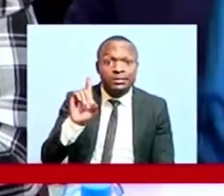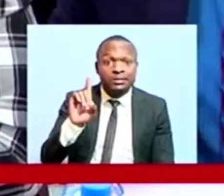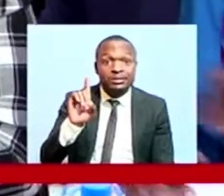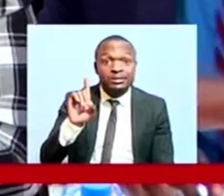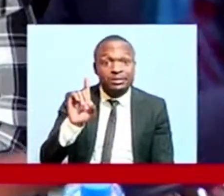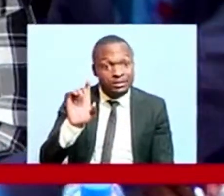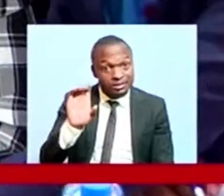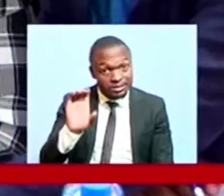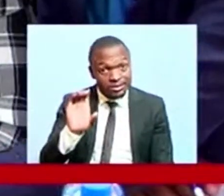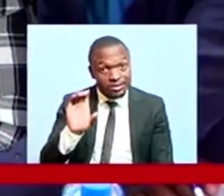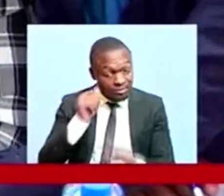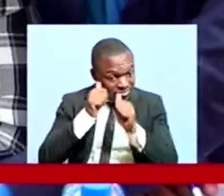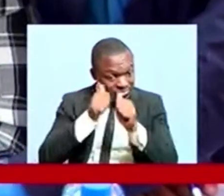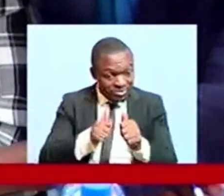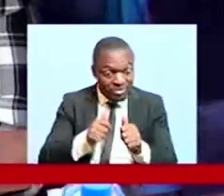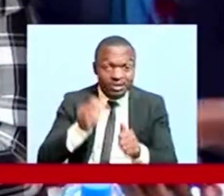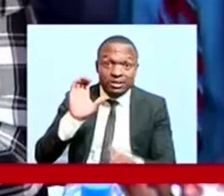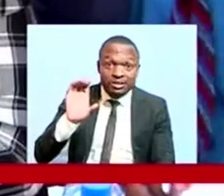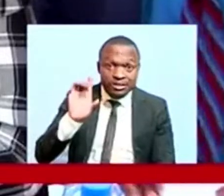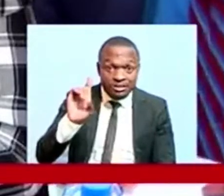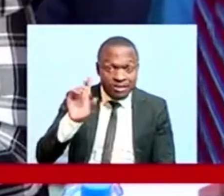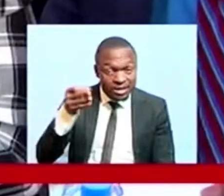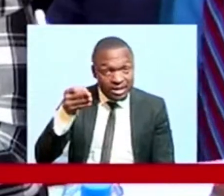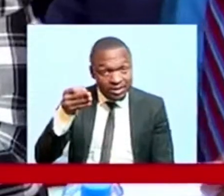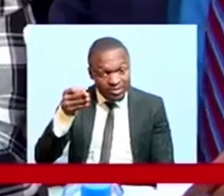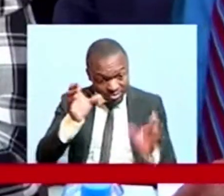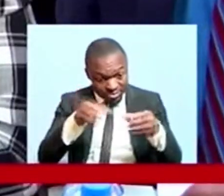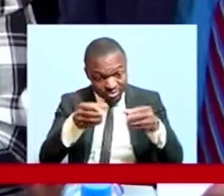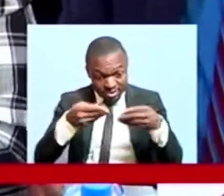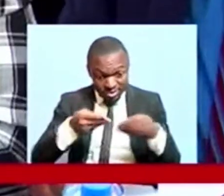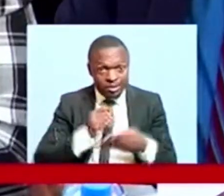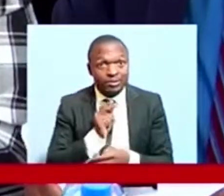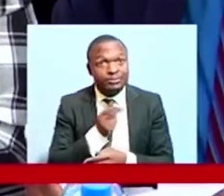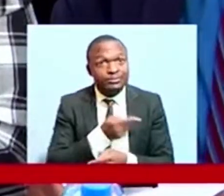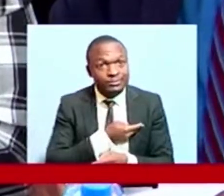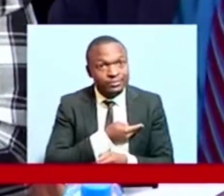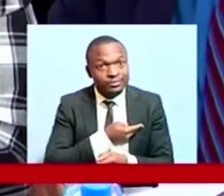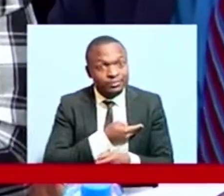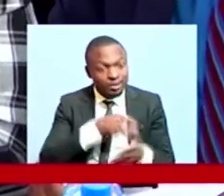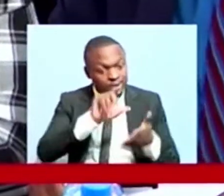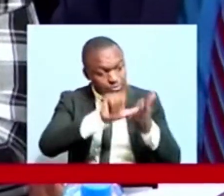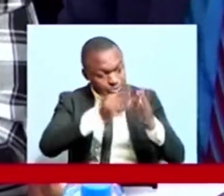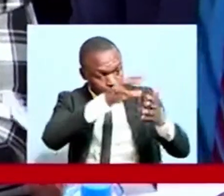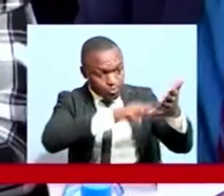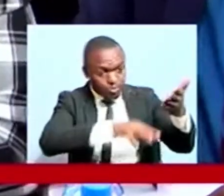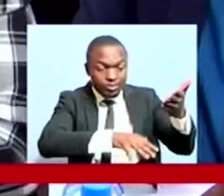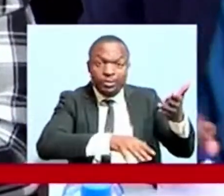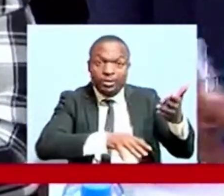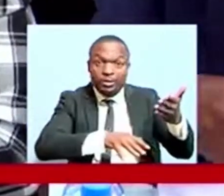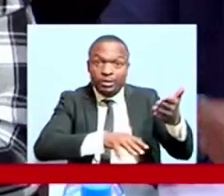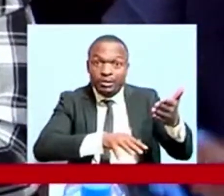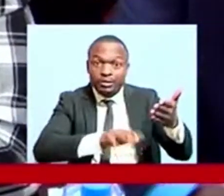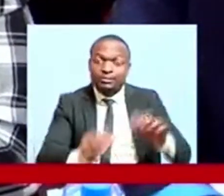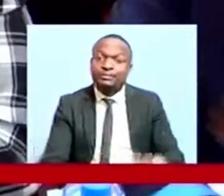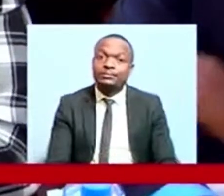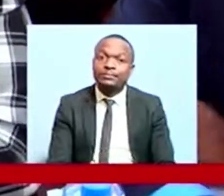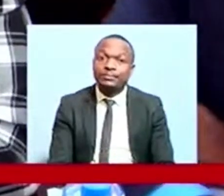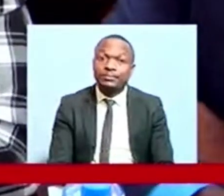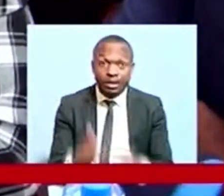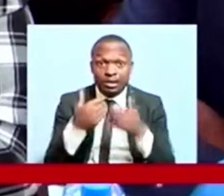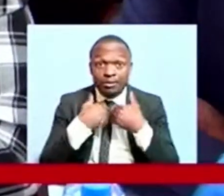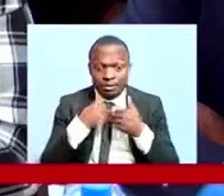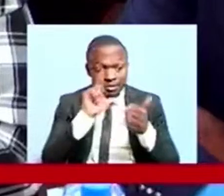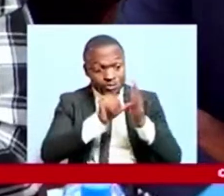you. Oh, okay. So from CDF committee, give us the minutes. That's the second step. You have the